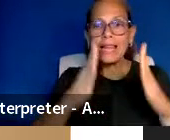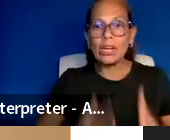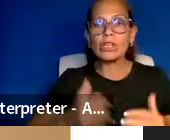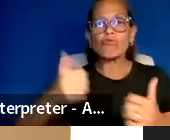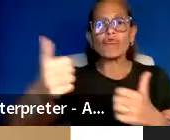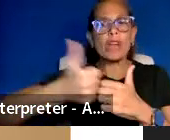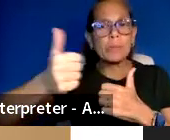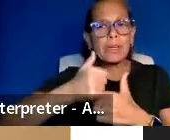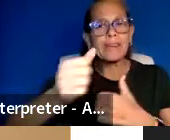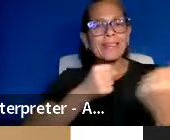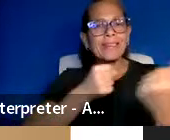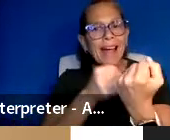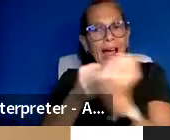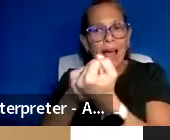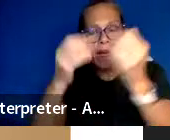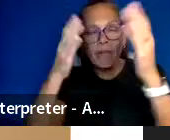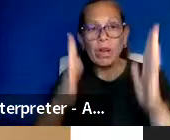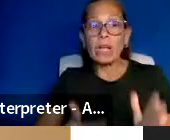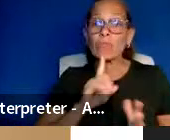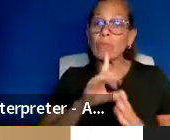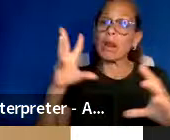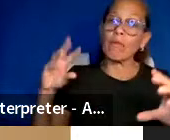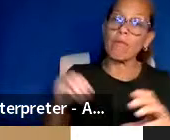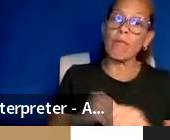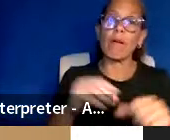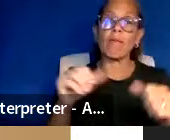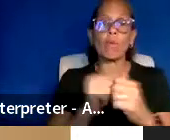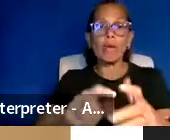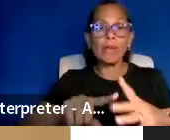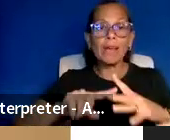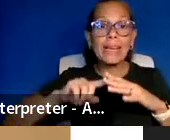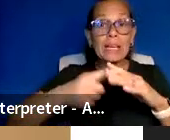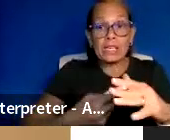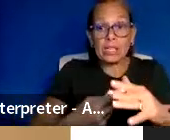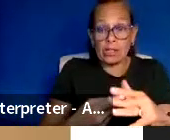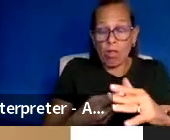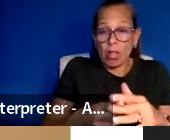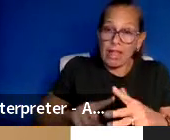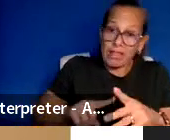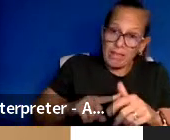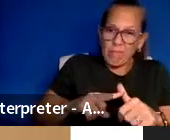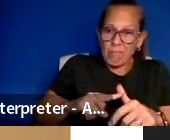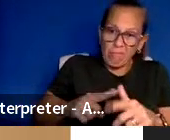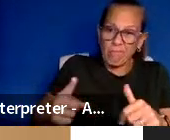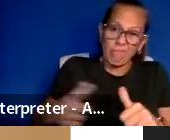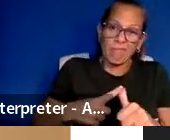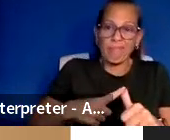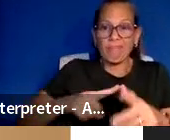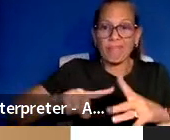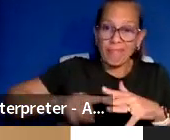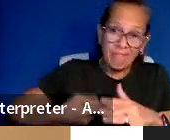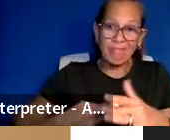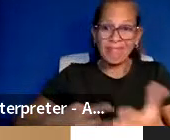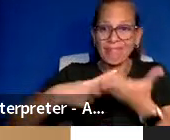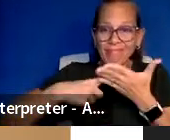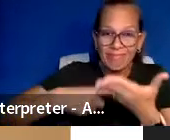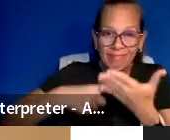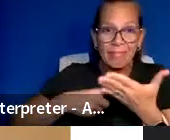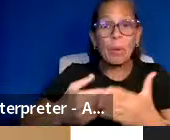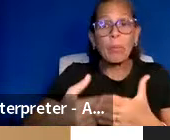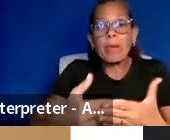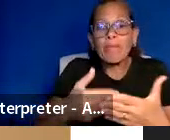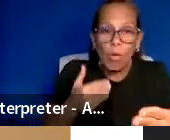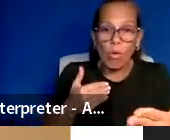and so many others who have been a part of initial and preliminary conversations before this was in the